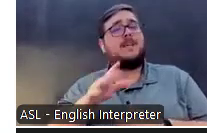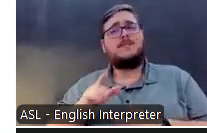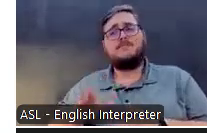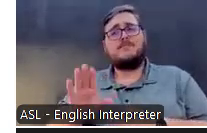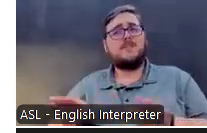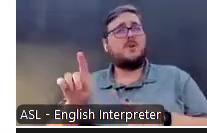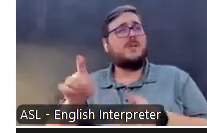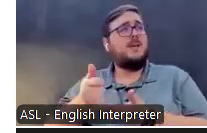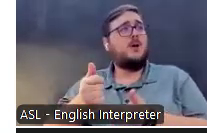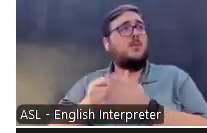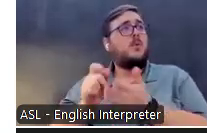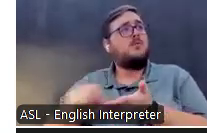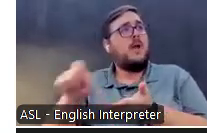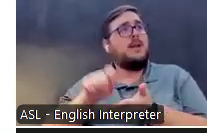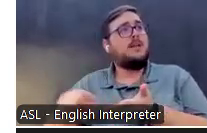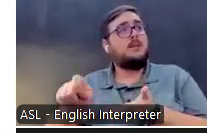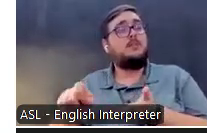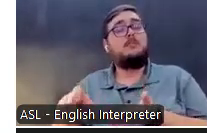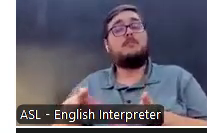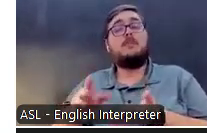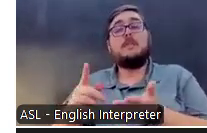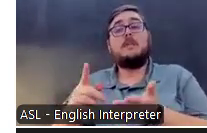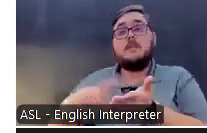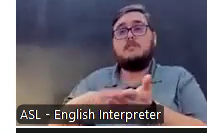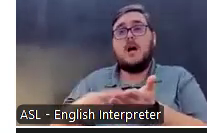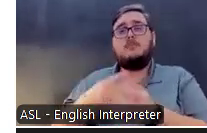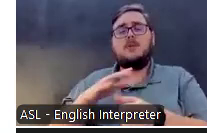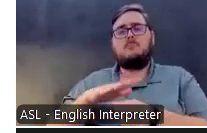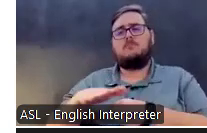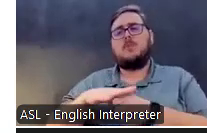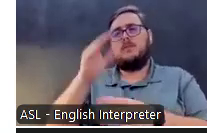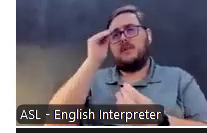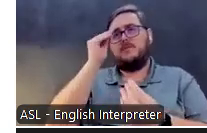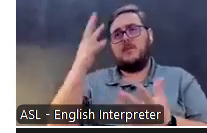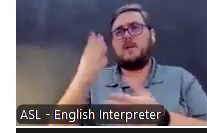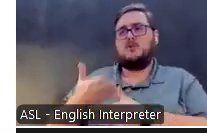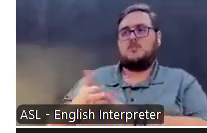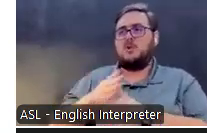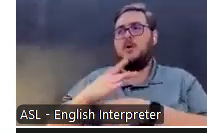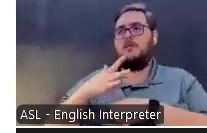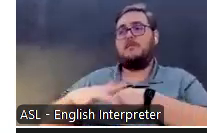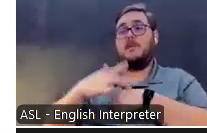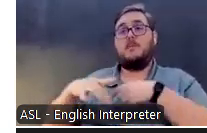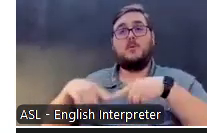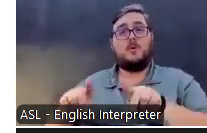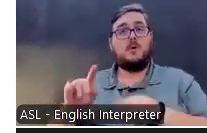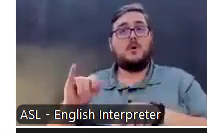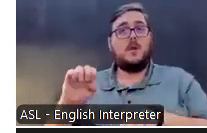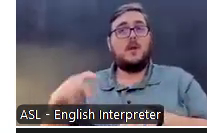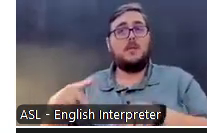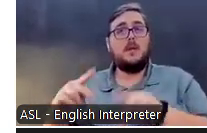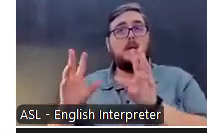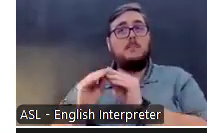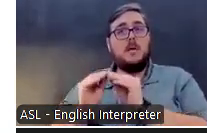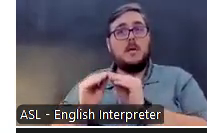Sometimes there's enough information at the IEP meeting to determine a student needs an AT device without the need to trial it